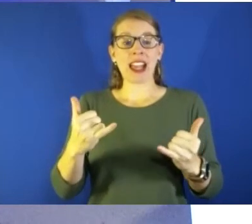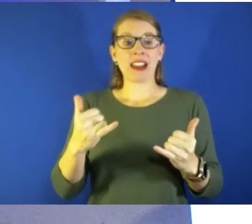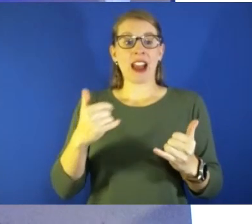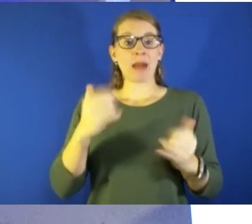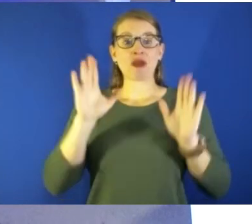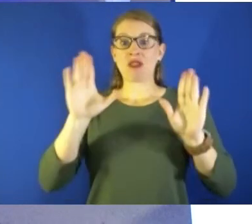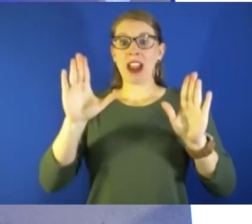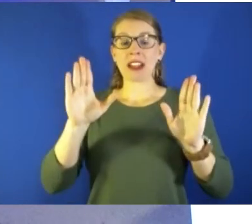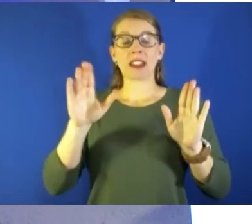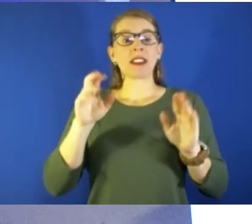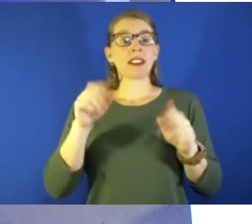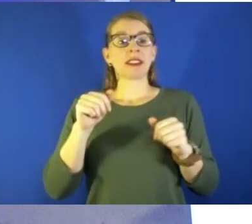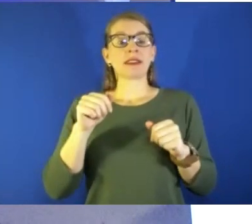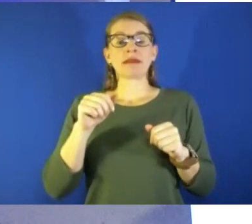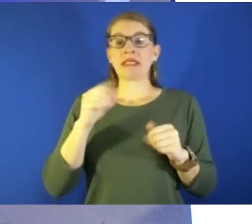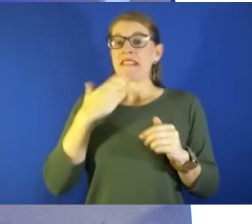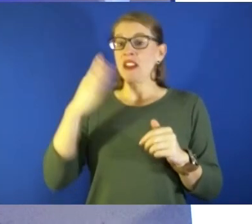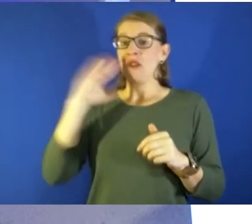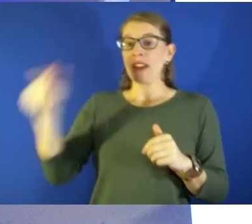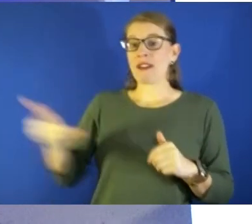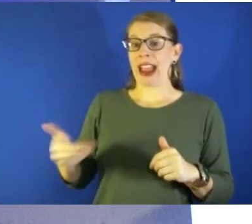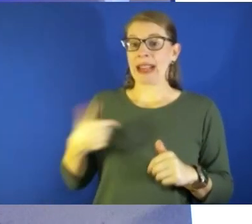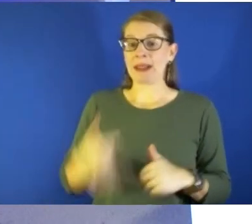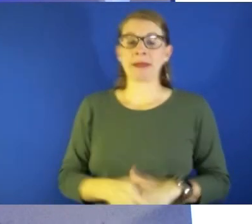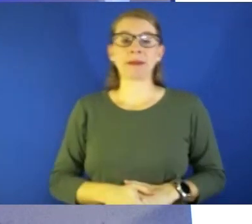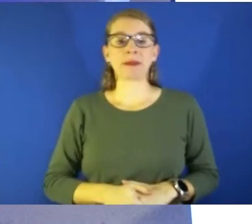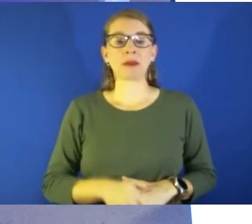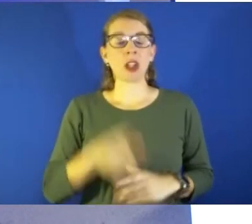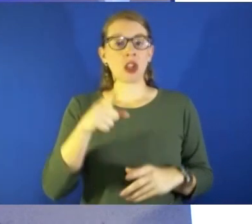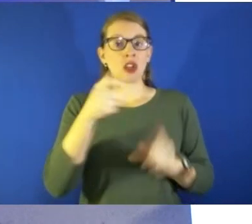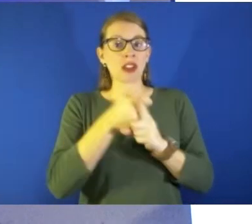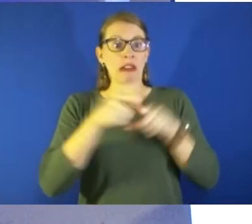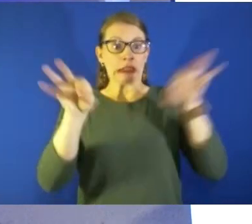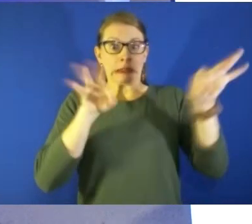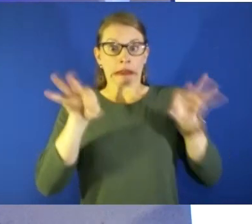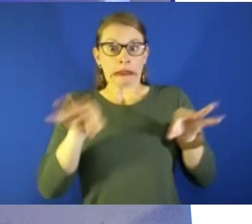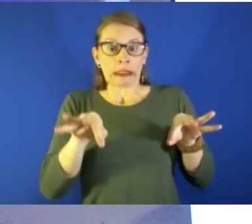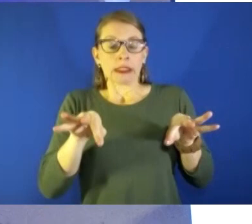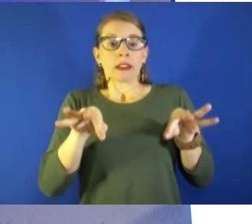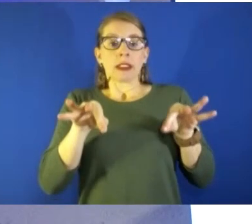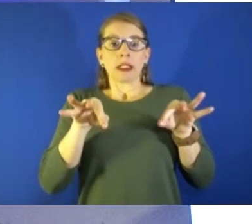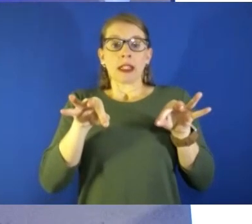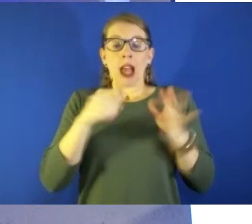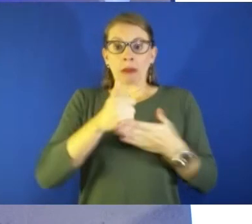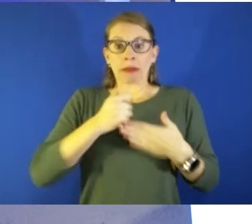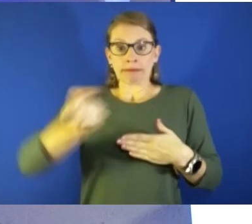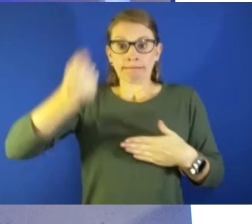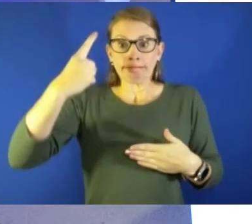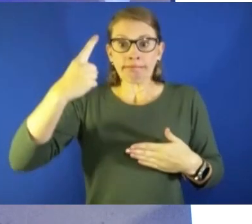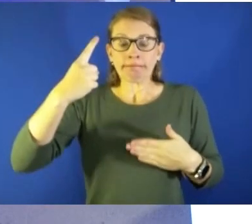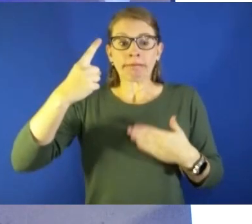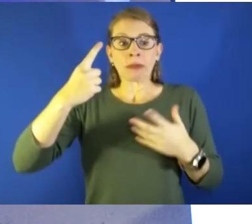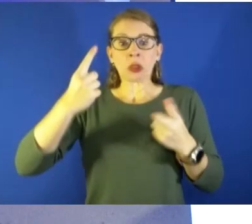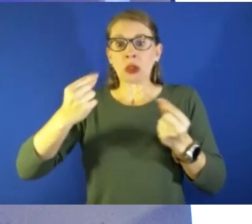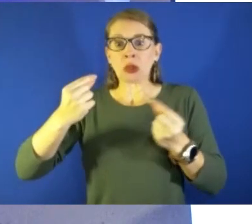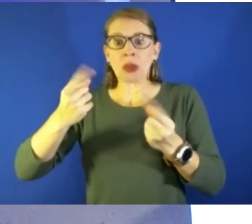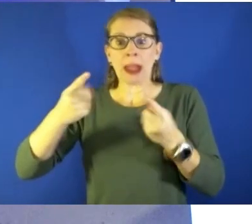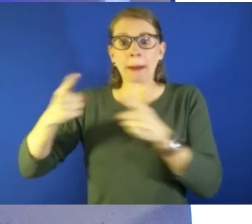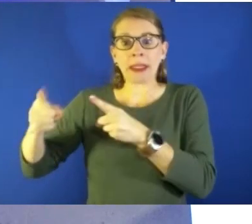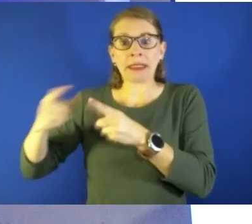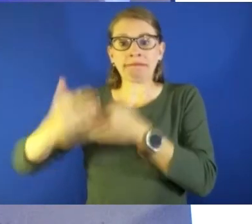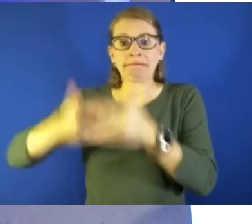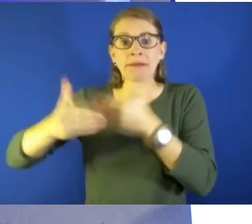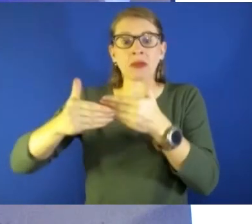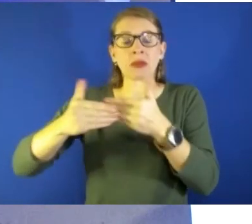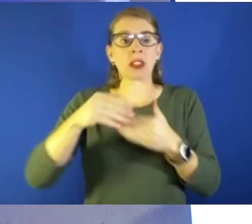help me kind of co-pilot this whole procedure. I'm relying on you to help us understand what we're seeing and what we're doing in there, because I think you saw that and you were like, been there, done